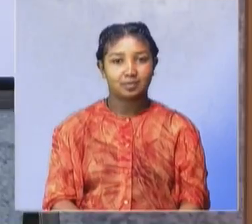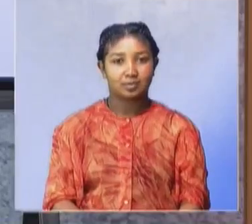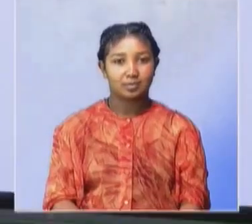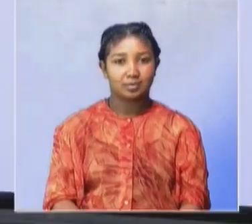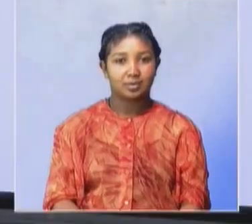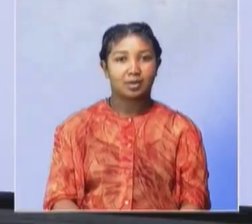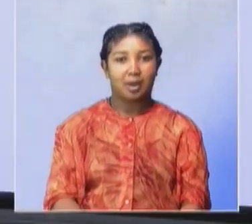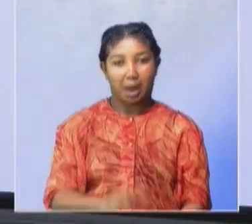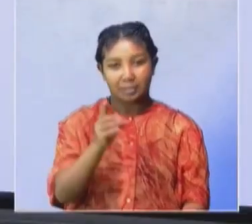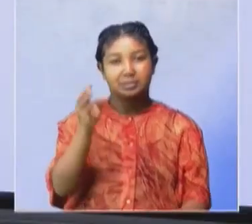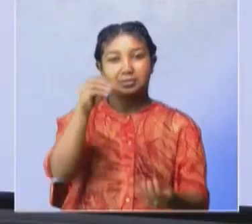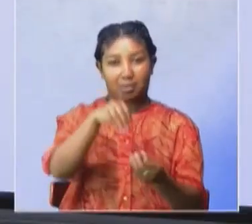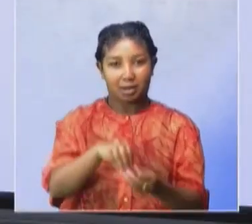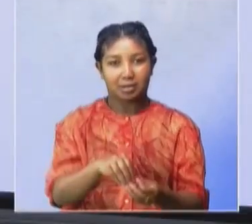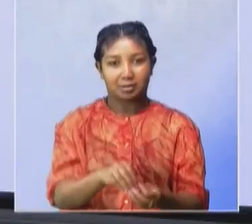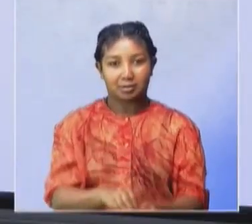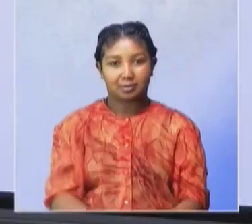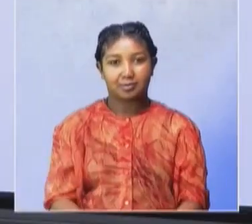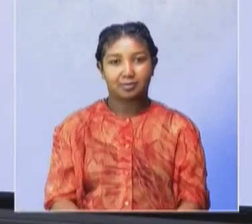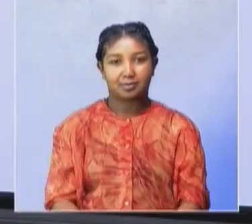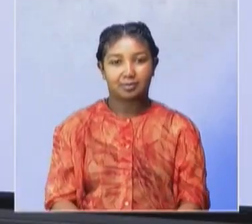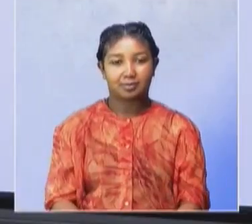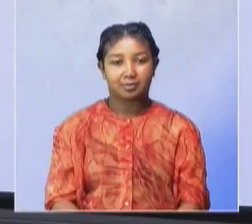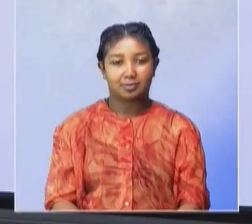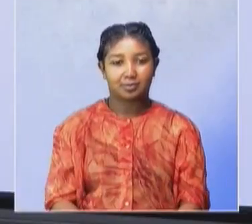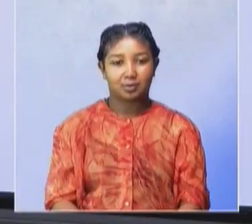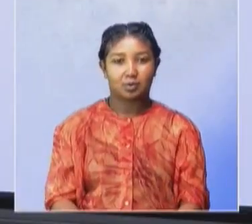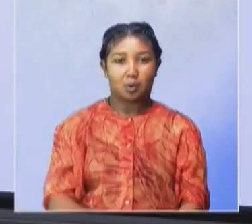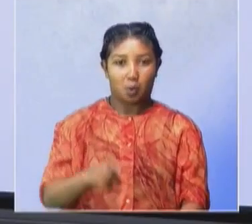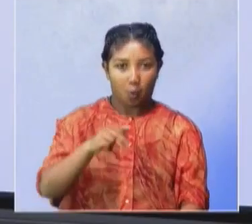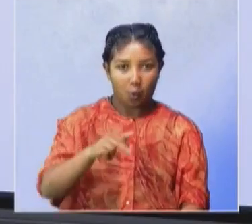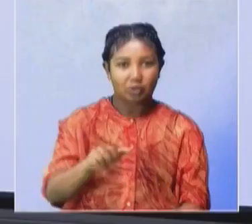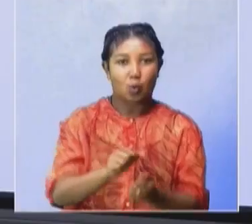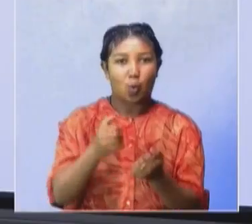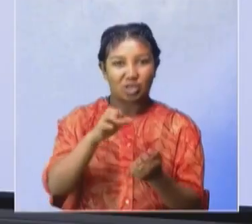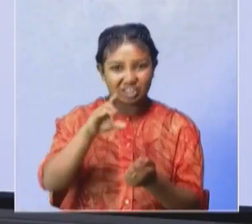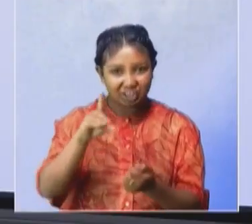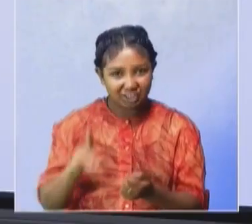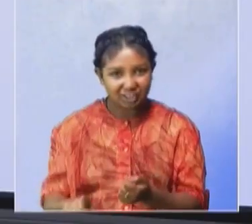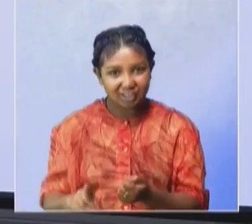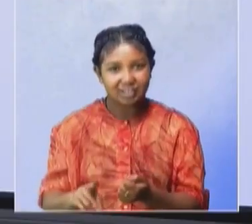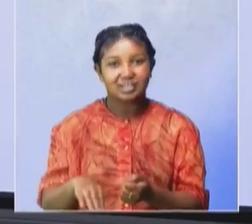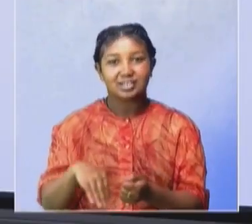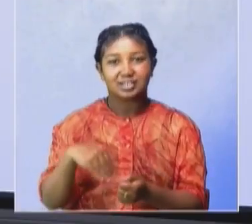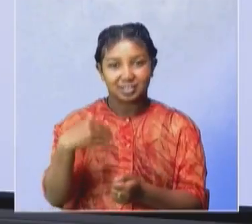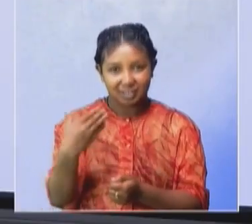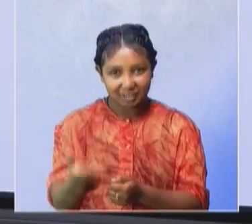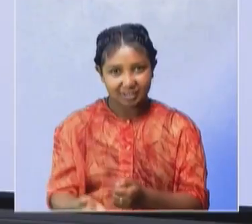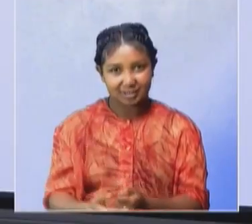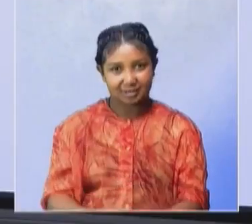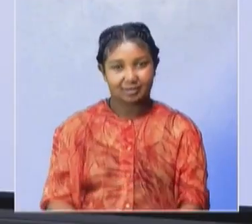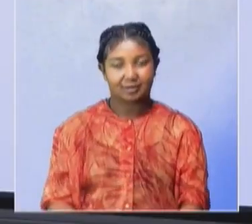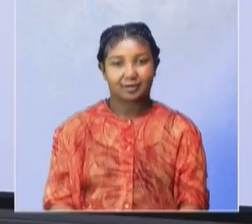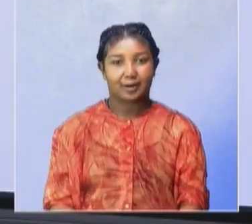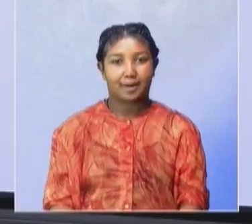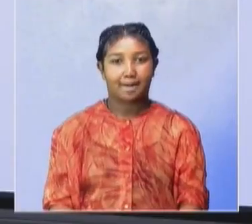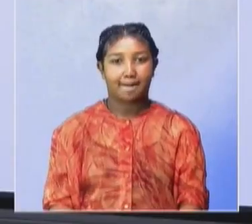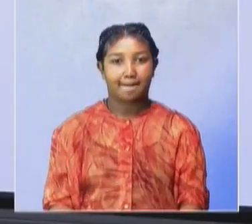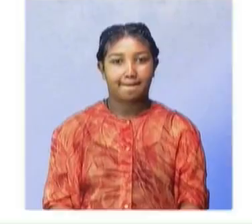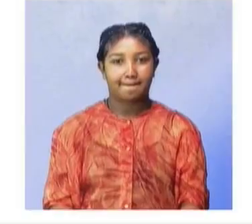Let us add one more. Here is walked, washed, and also